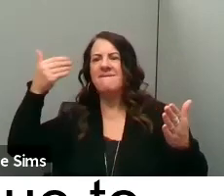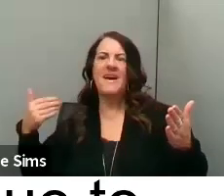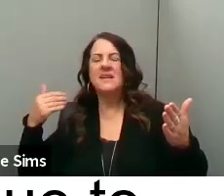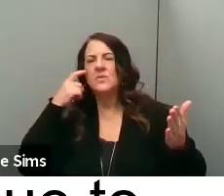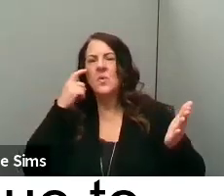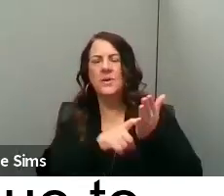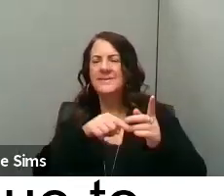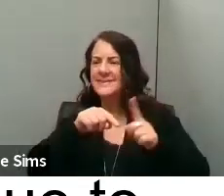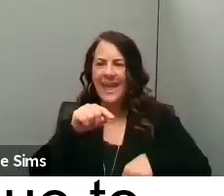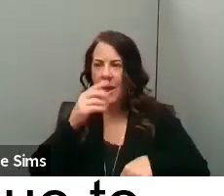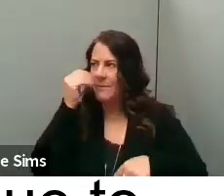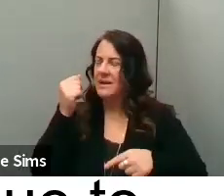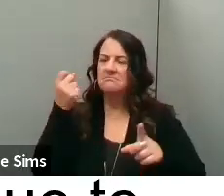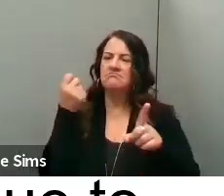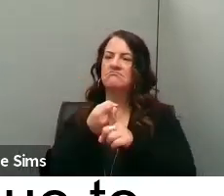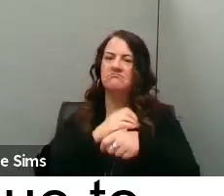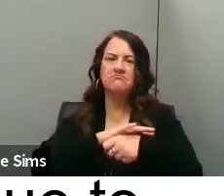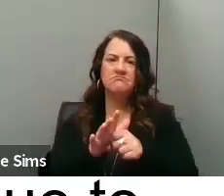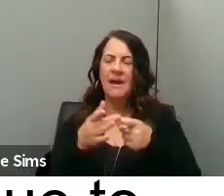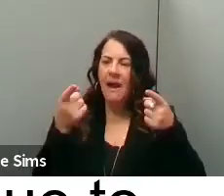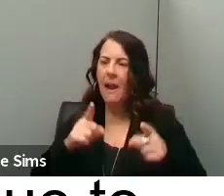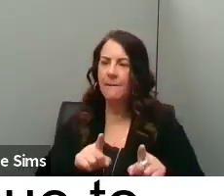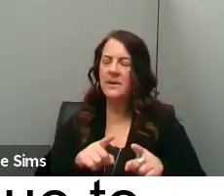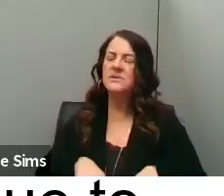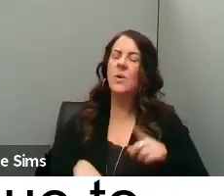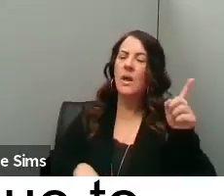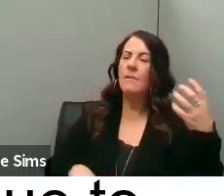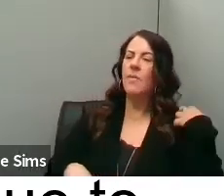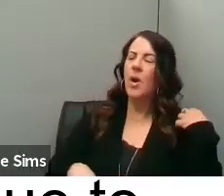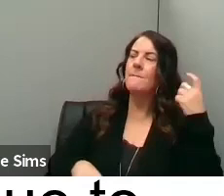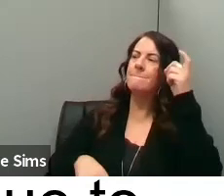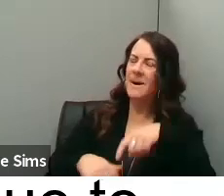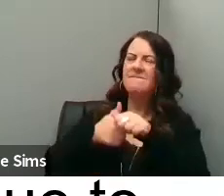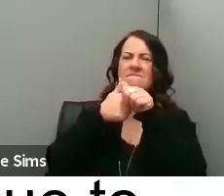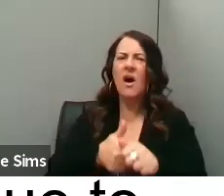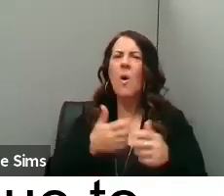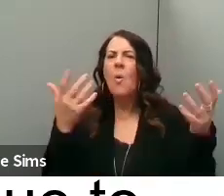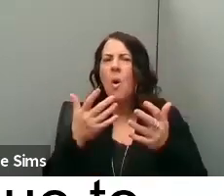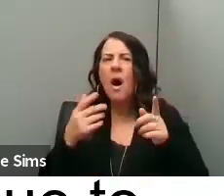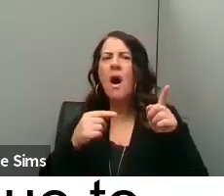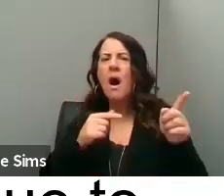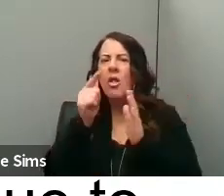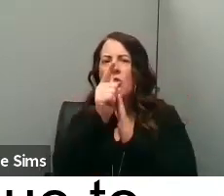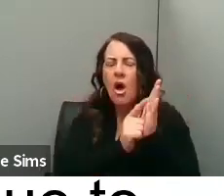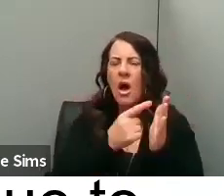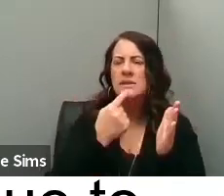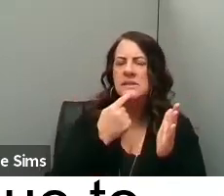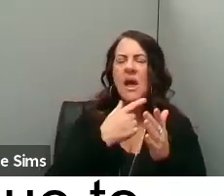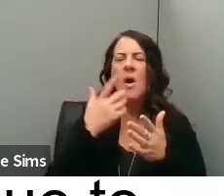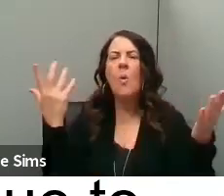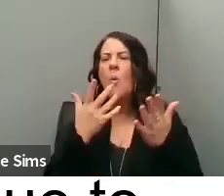must exercise sound judgment and follow recommendations from public health officials when considering